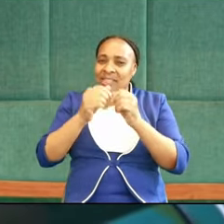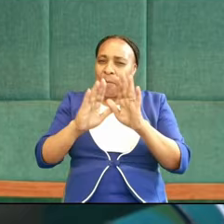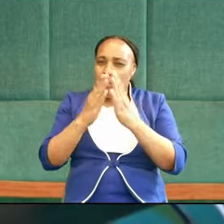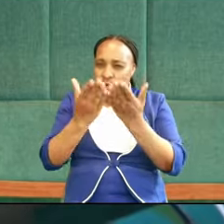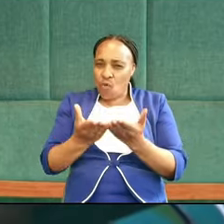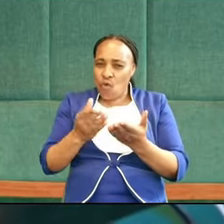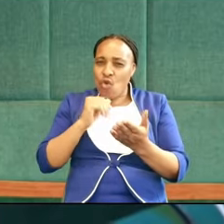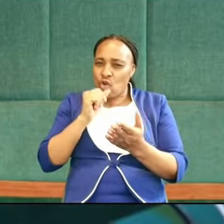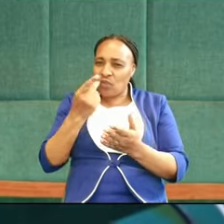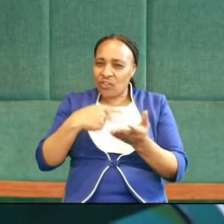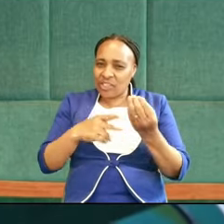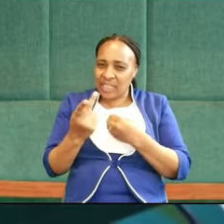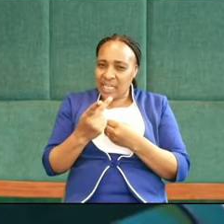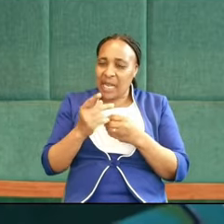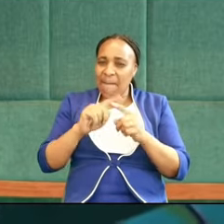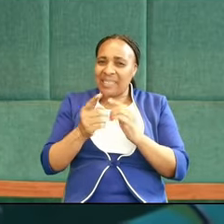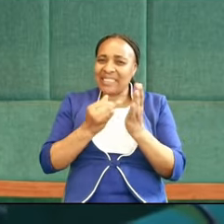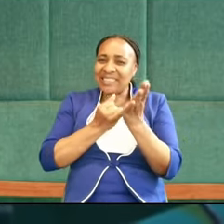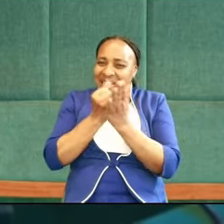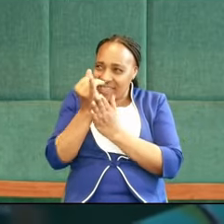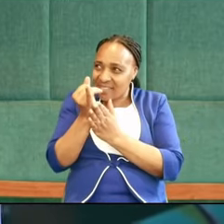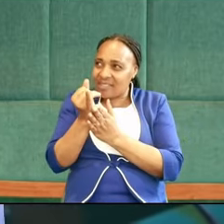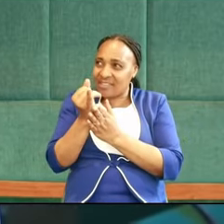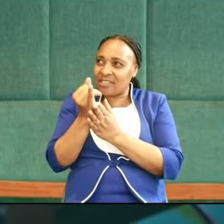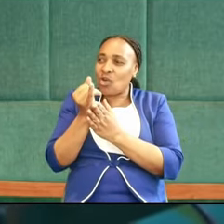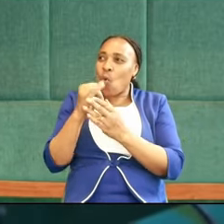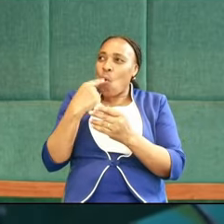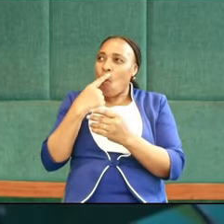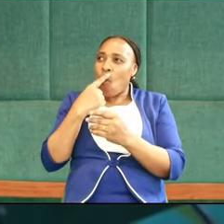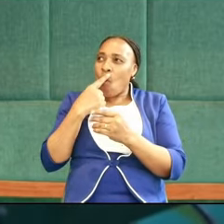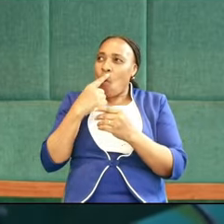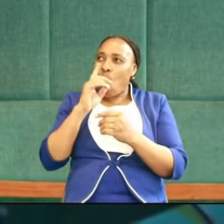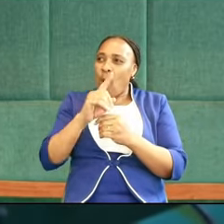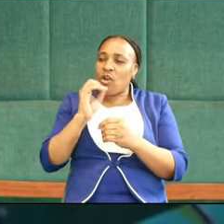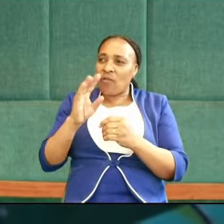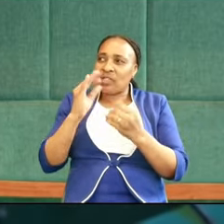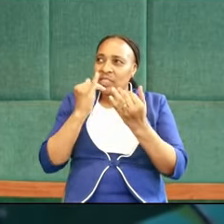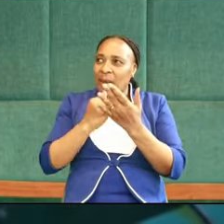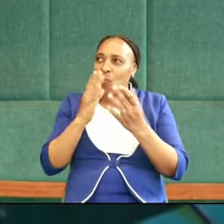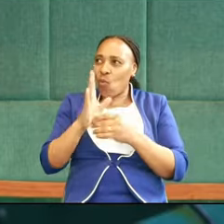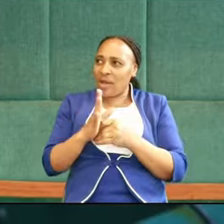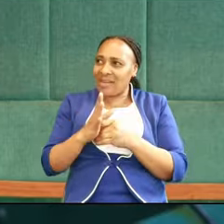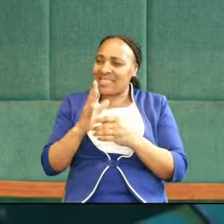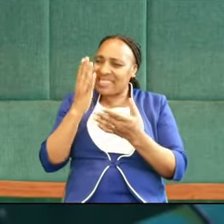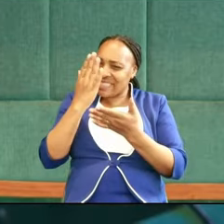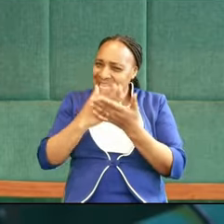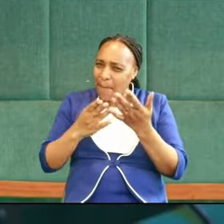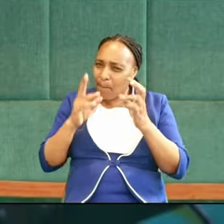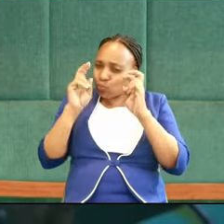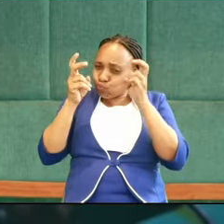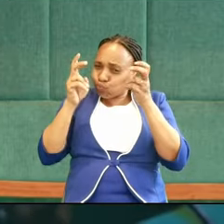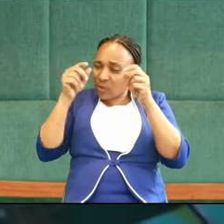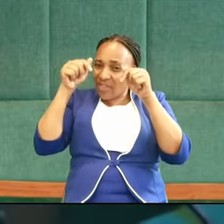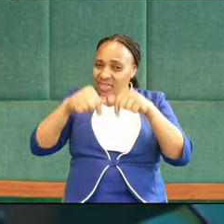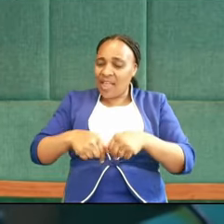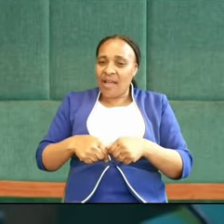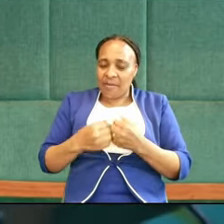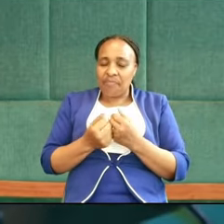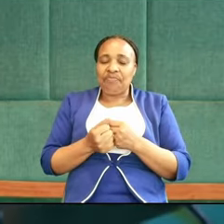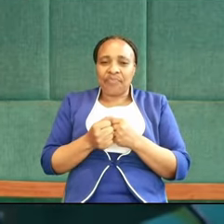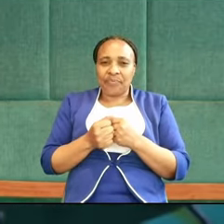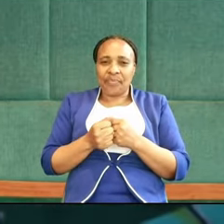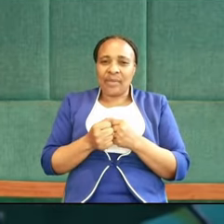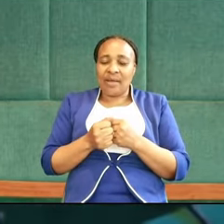Sale, Integrity in a Culture of Silence by Dr. Samuel Granton Pippin. Some concepts are not bad from that. You may check it